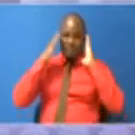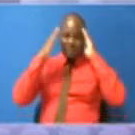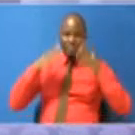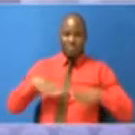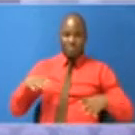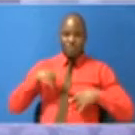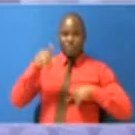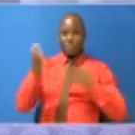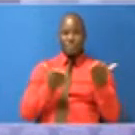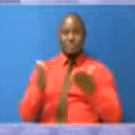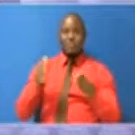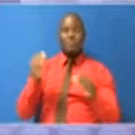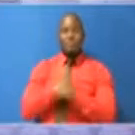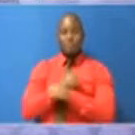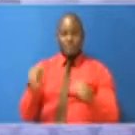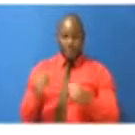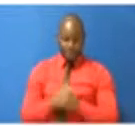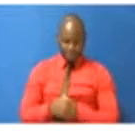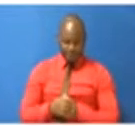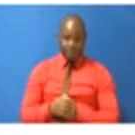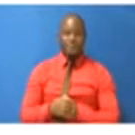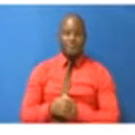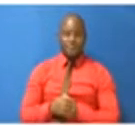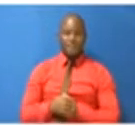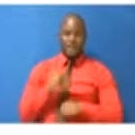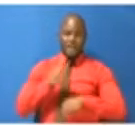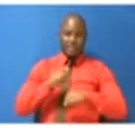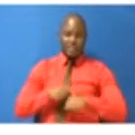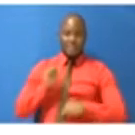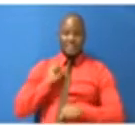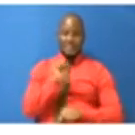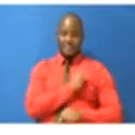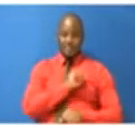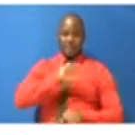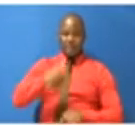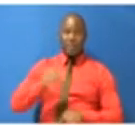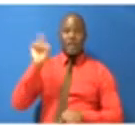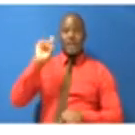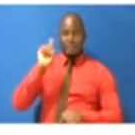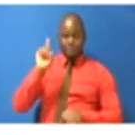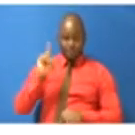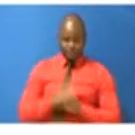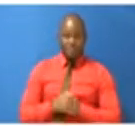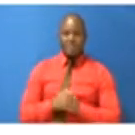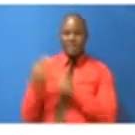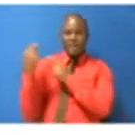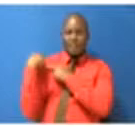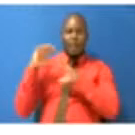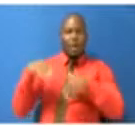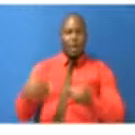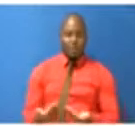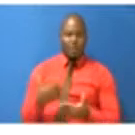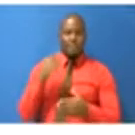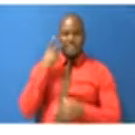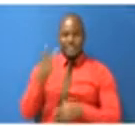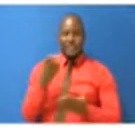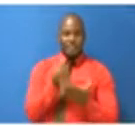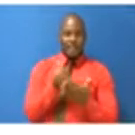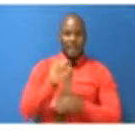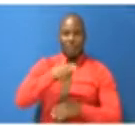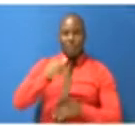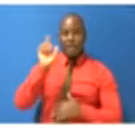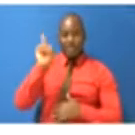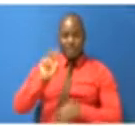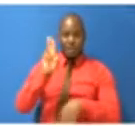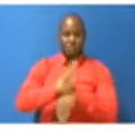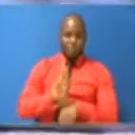people you're serving you can't believe uh you know what county in nairobi because pennsylvania